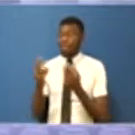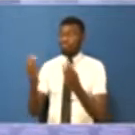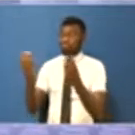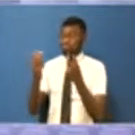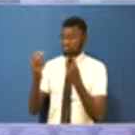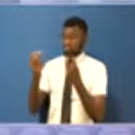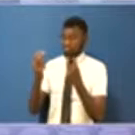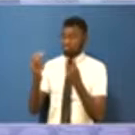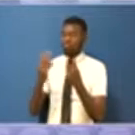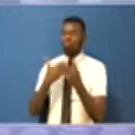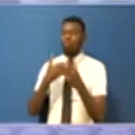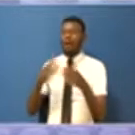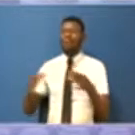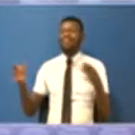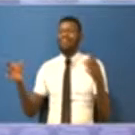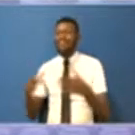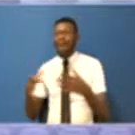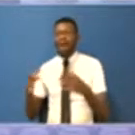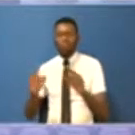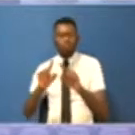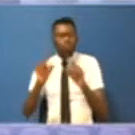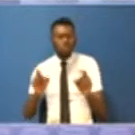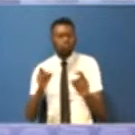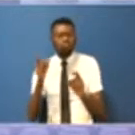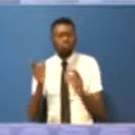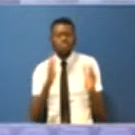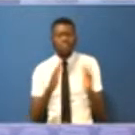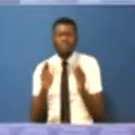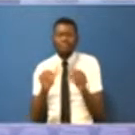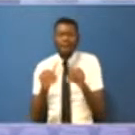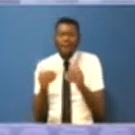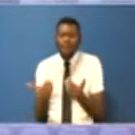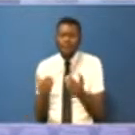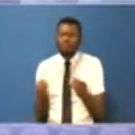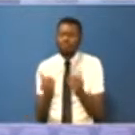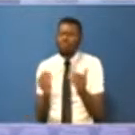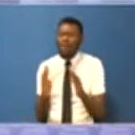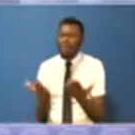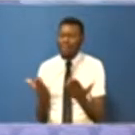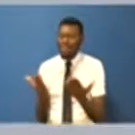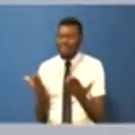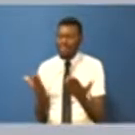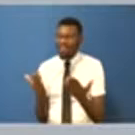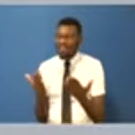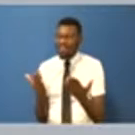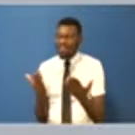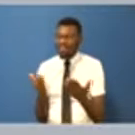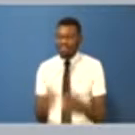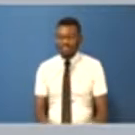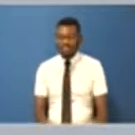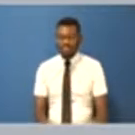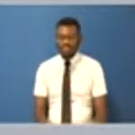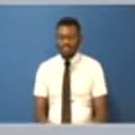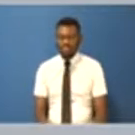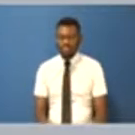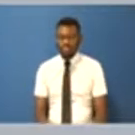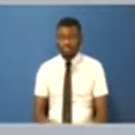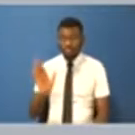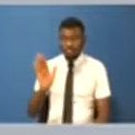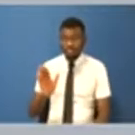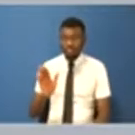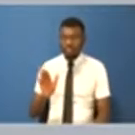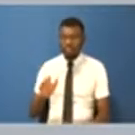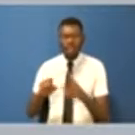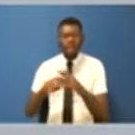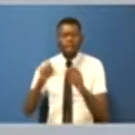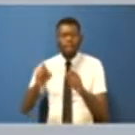to the questions that we are asking you what's the approach how i start by saying that uh we need to